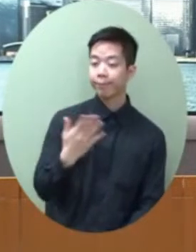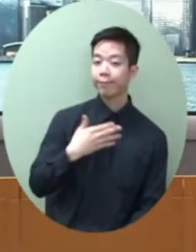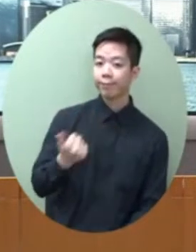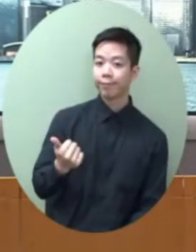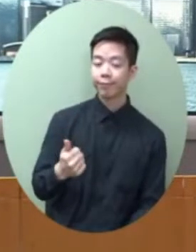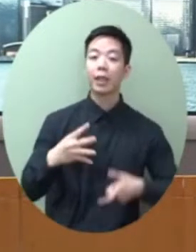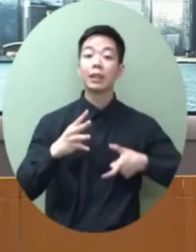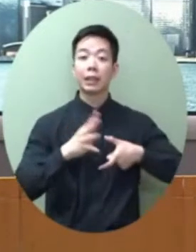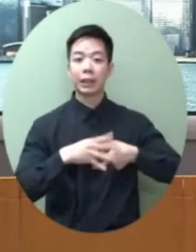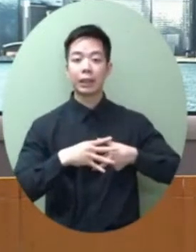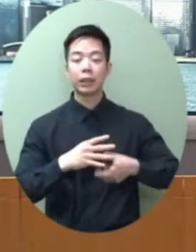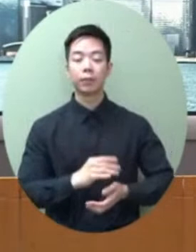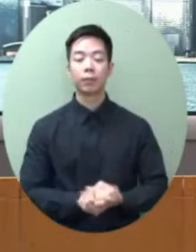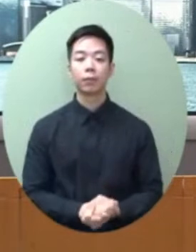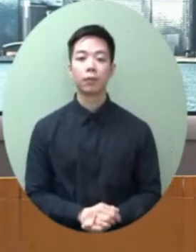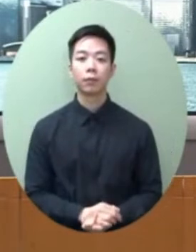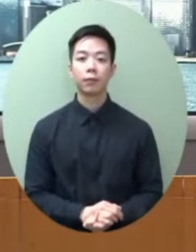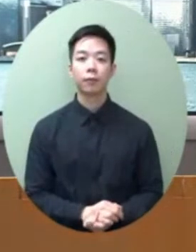Good afternoon, from TVB.